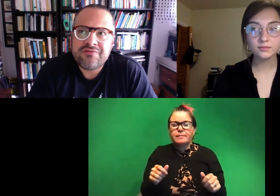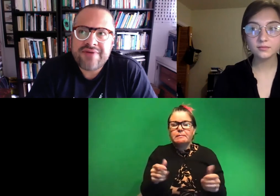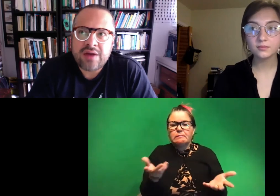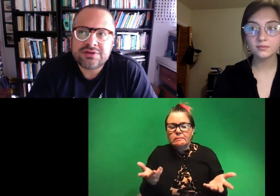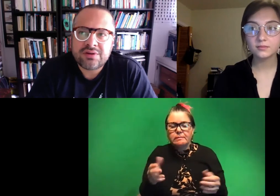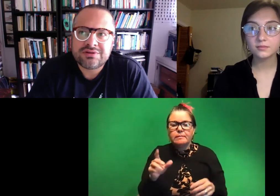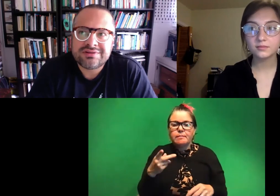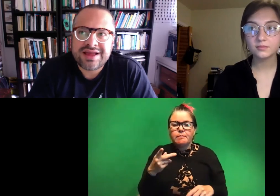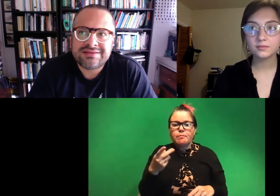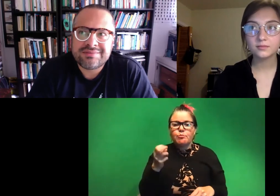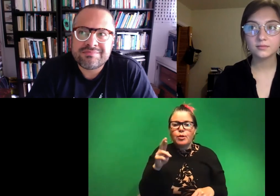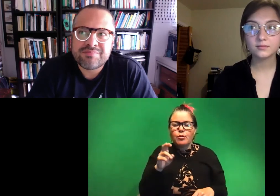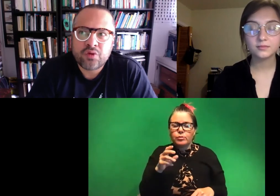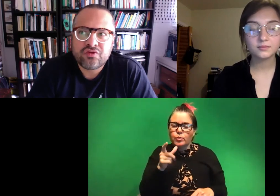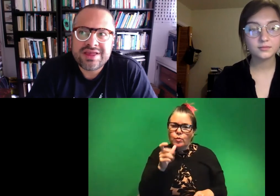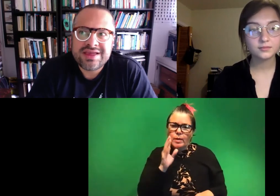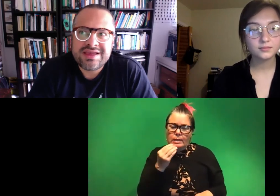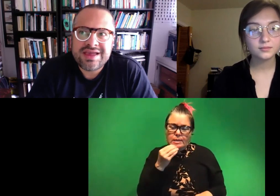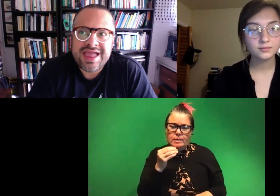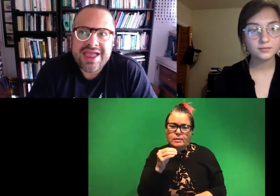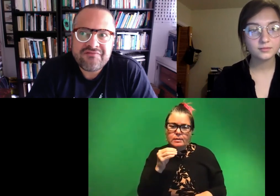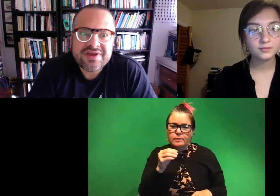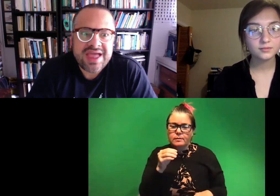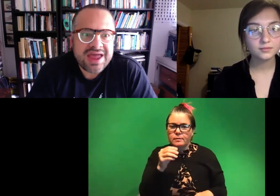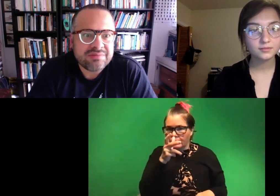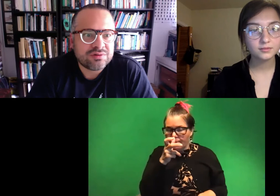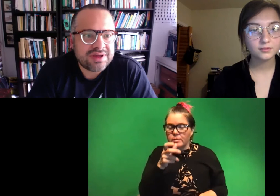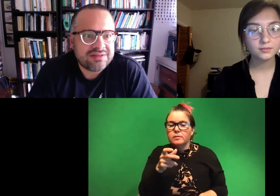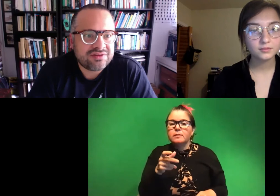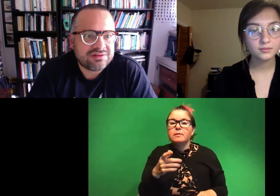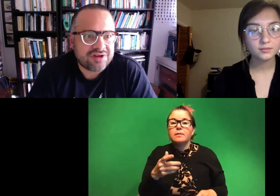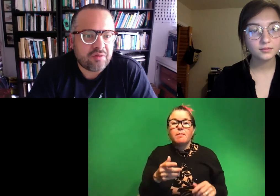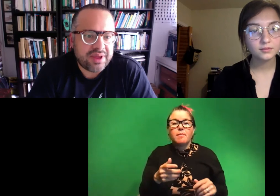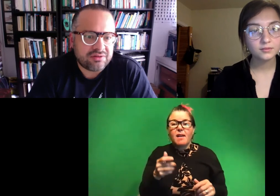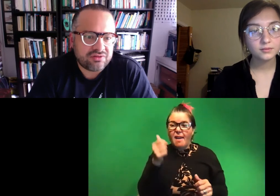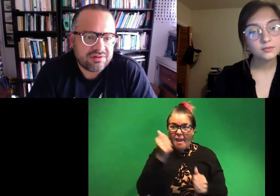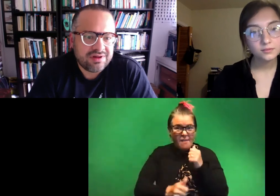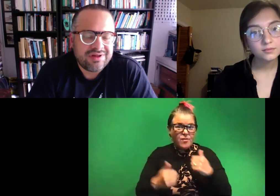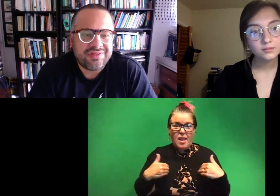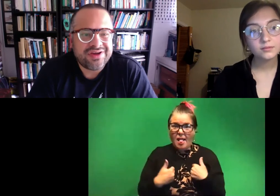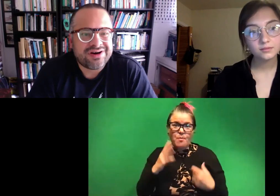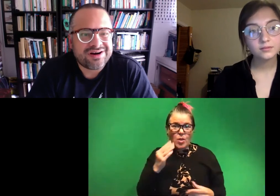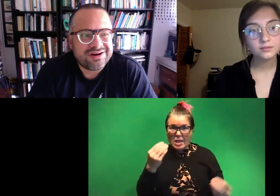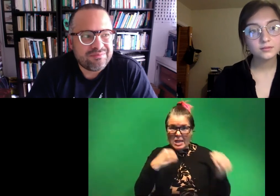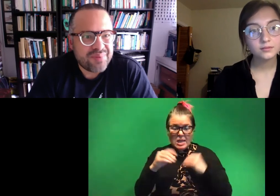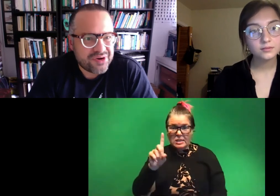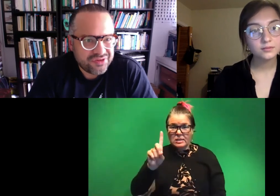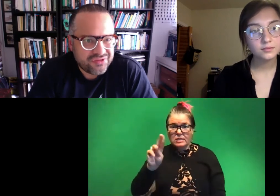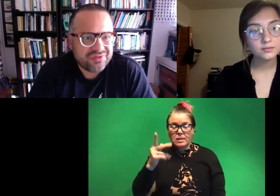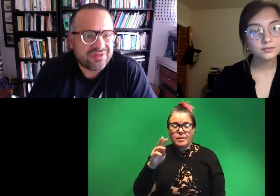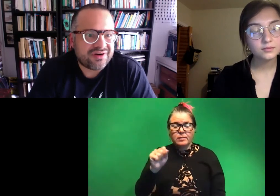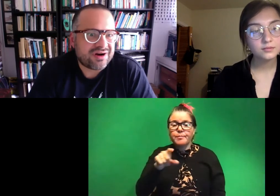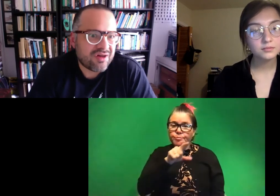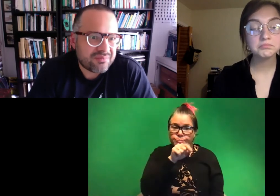we found out that mostly every animal eats dung beetles. There are